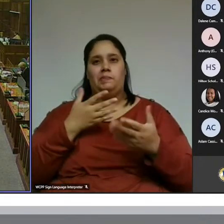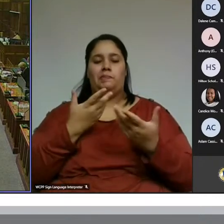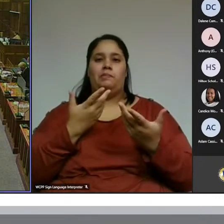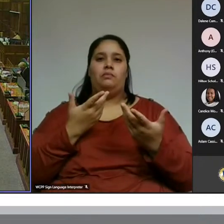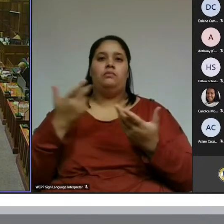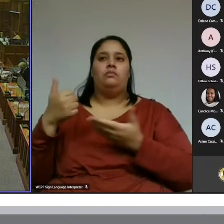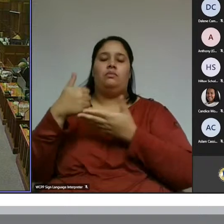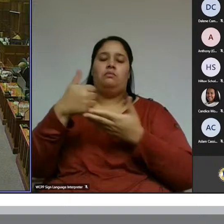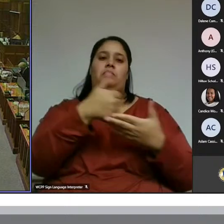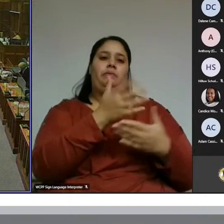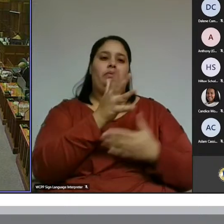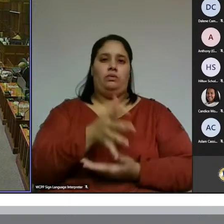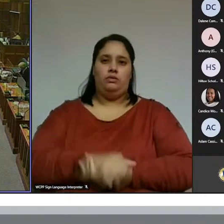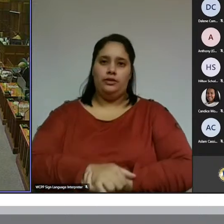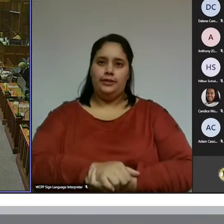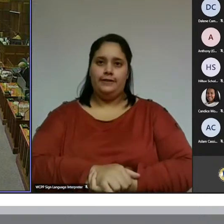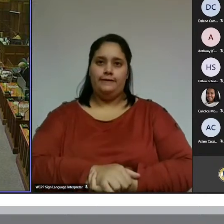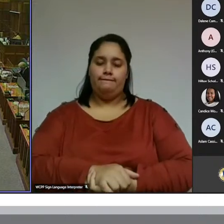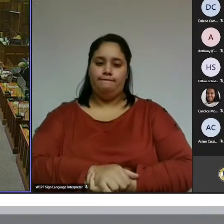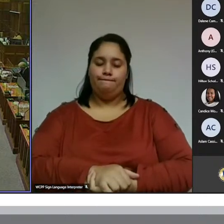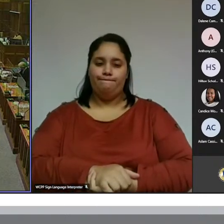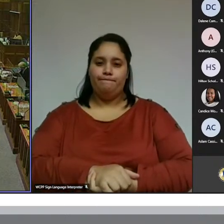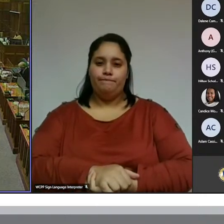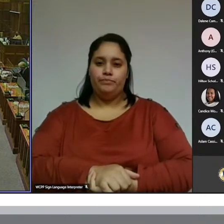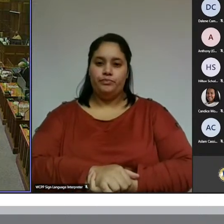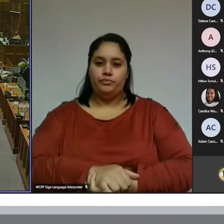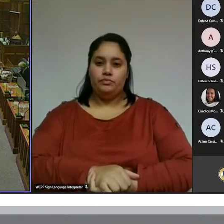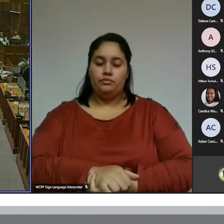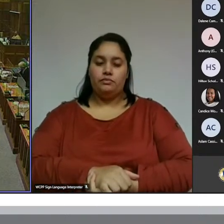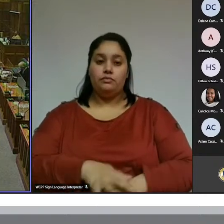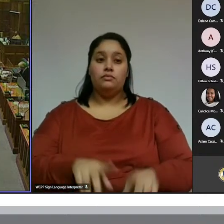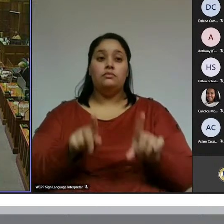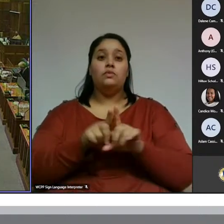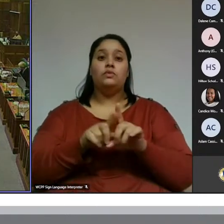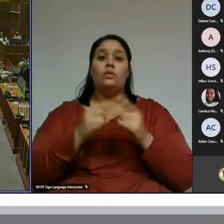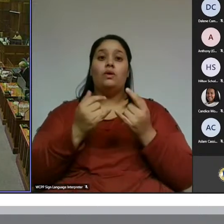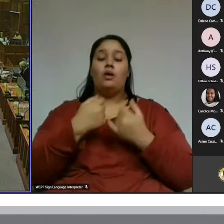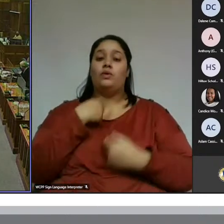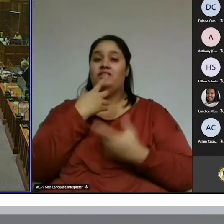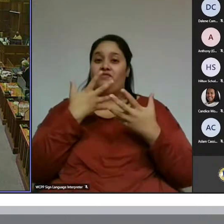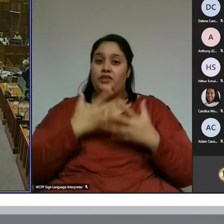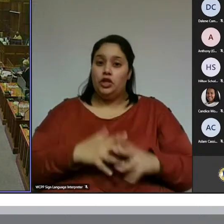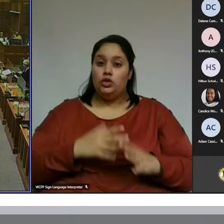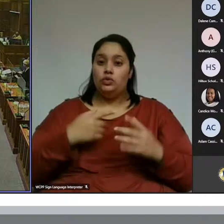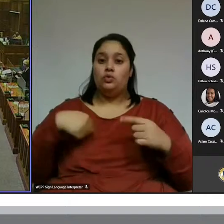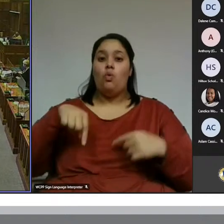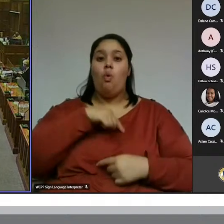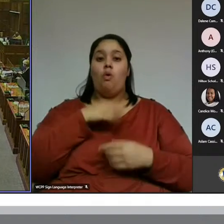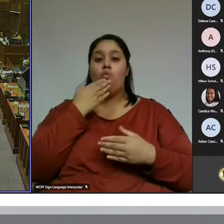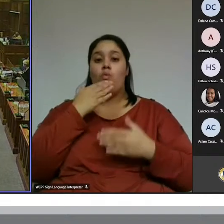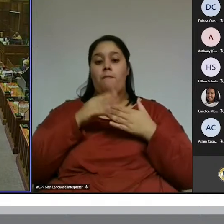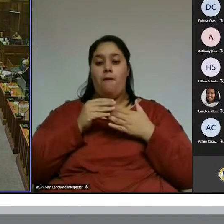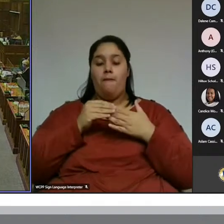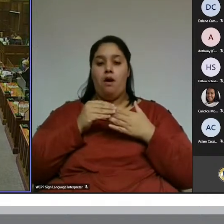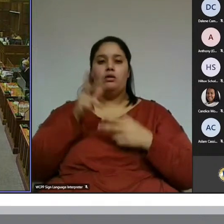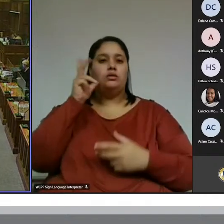challenges. At the beginning of the meeting, as I was saying, that all members will be muted and guests.